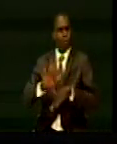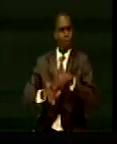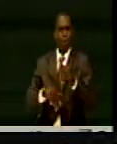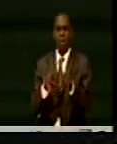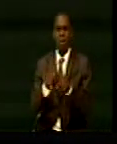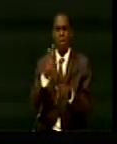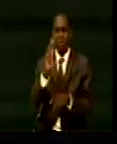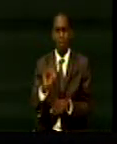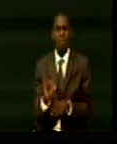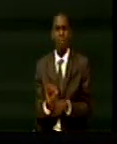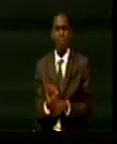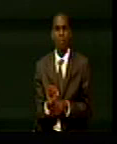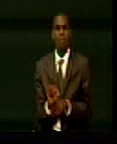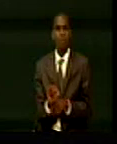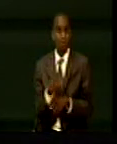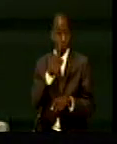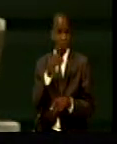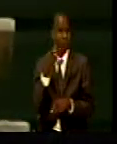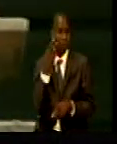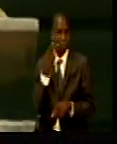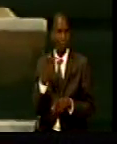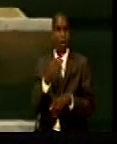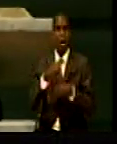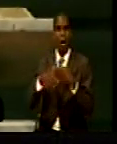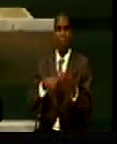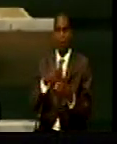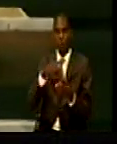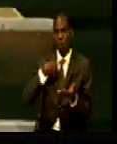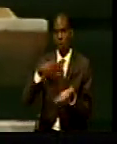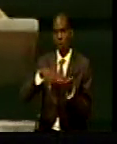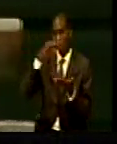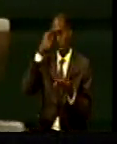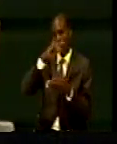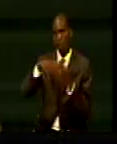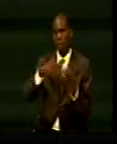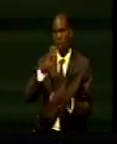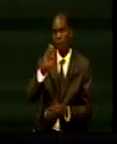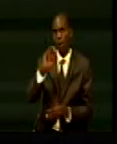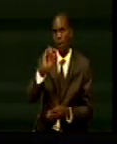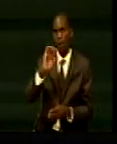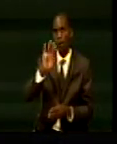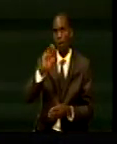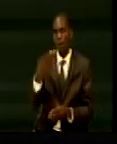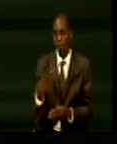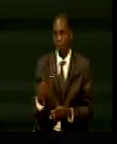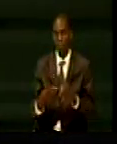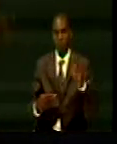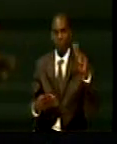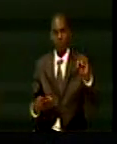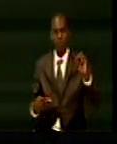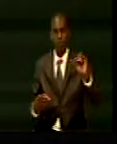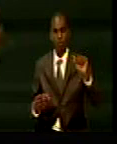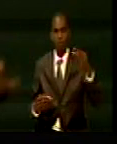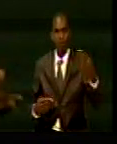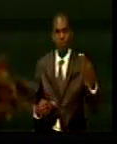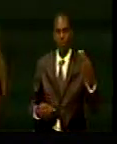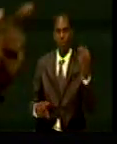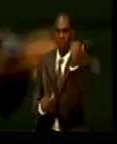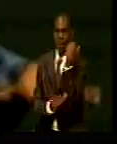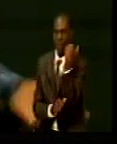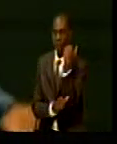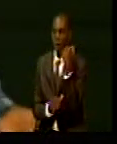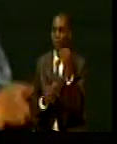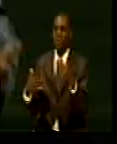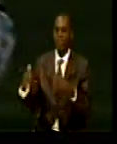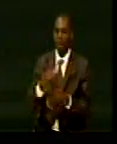we've learned about Enoch, we've learned about Noah, we've learned about Abraham, and they walked, and they walked, and